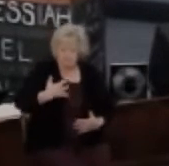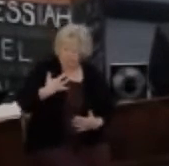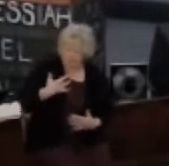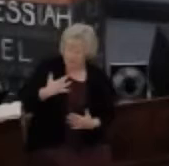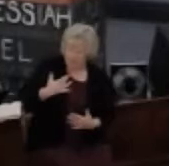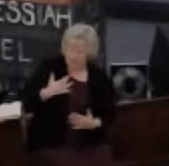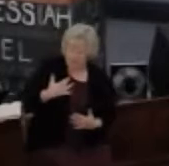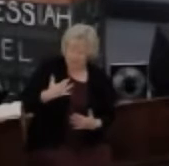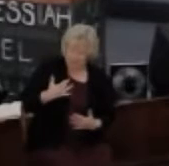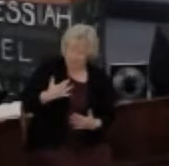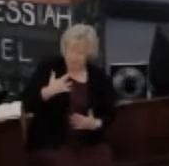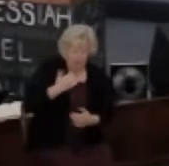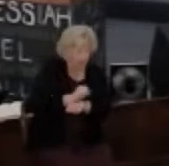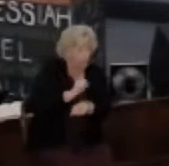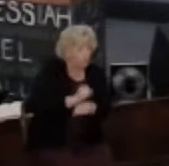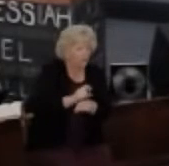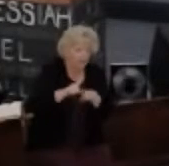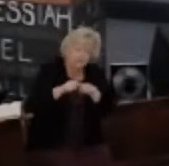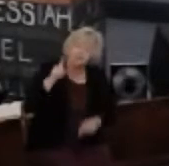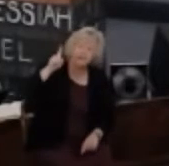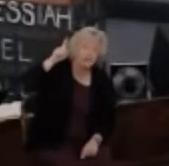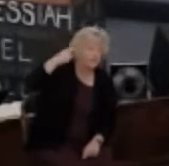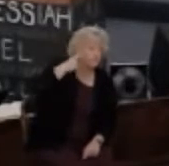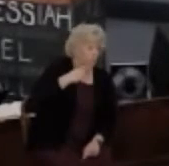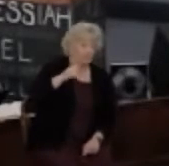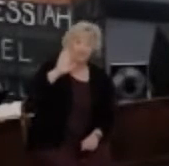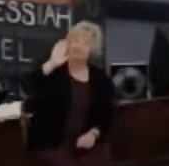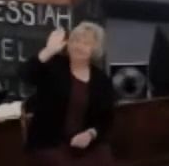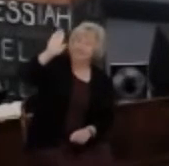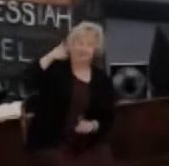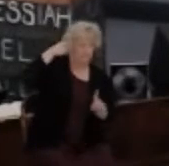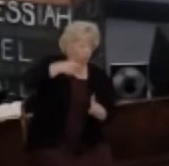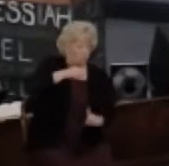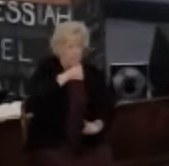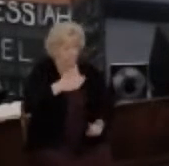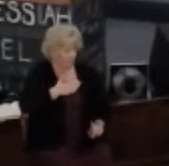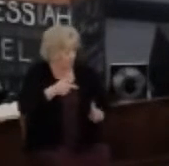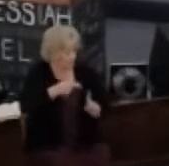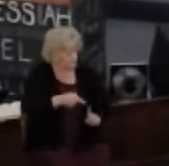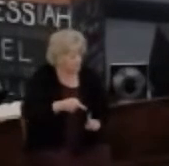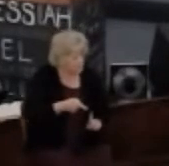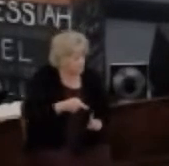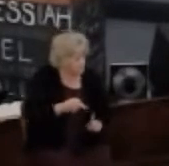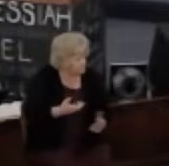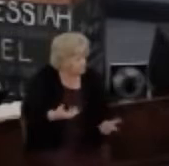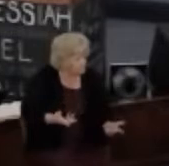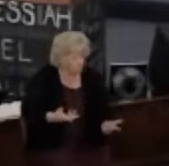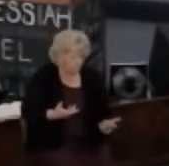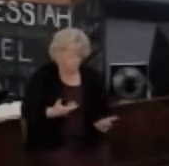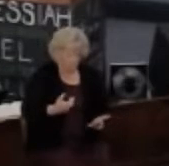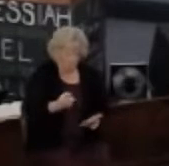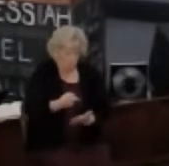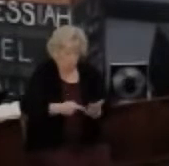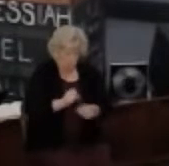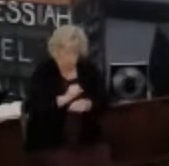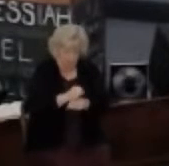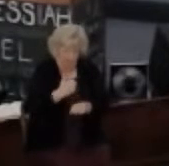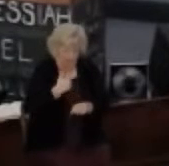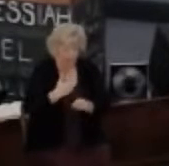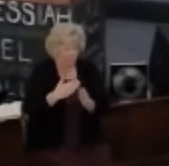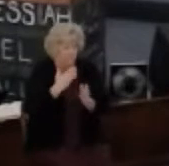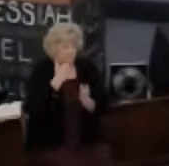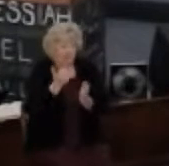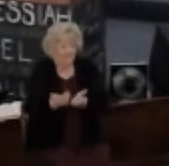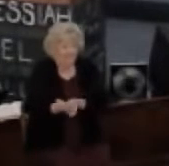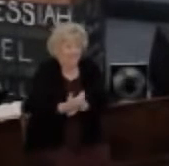study are determined by God's will for my life, not mine. It is no longer a question of what career will give me the greatest return